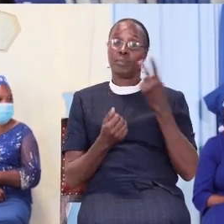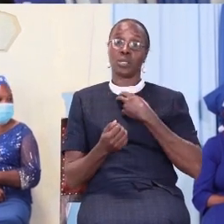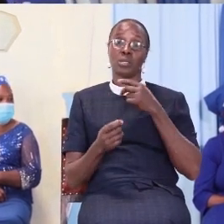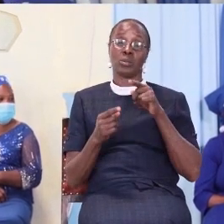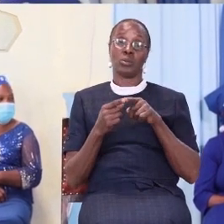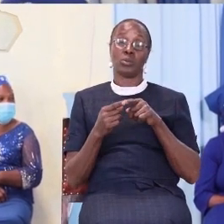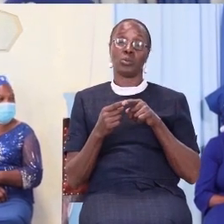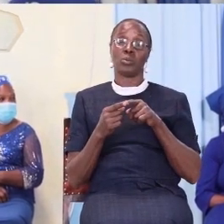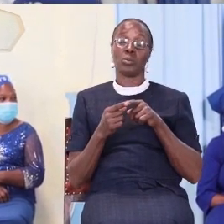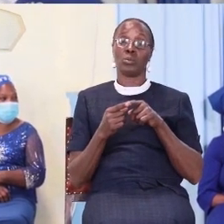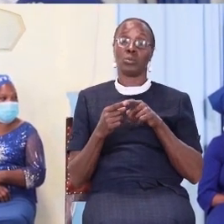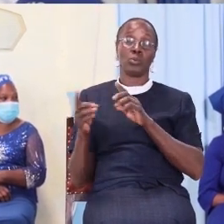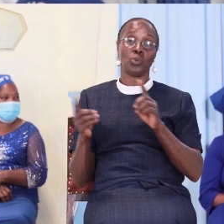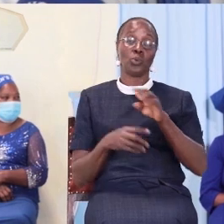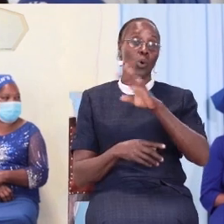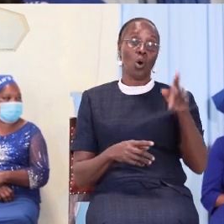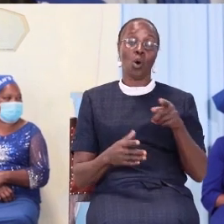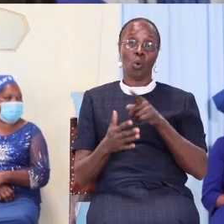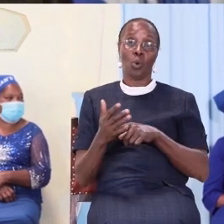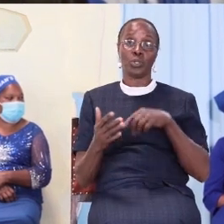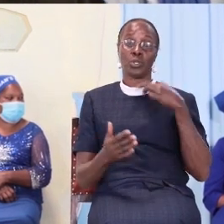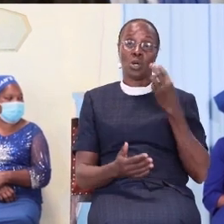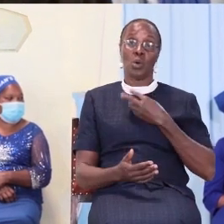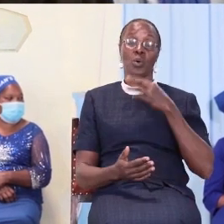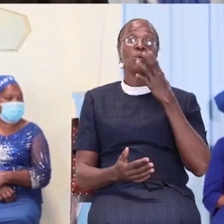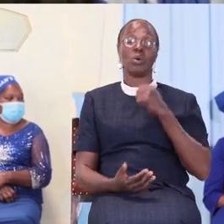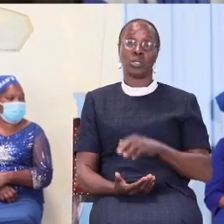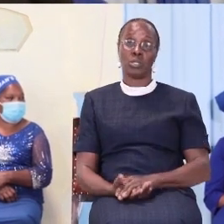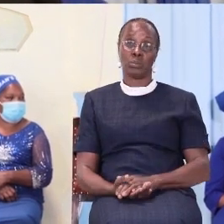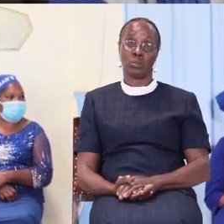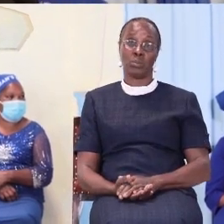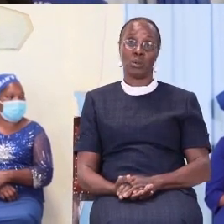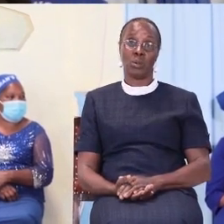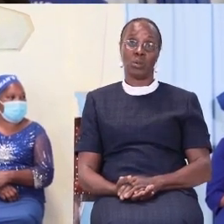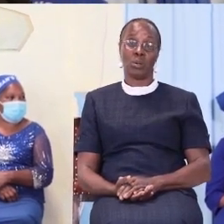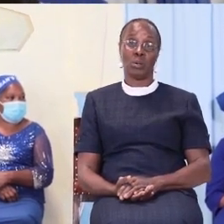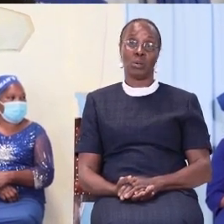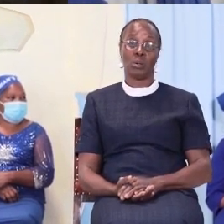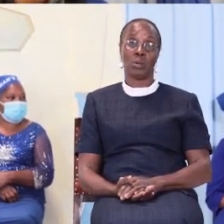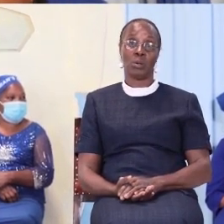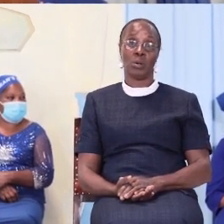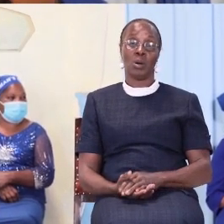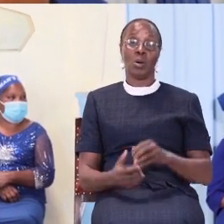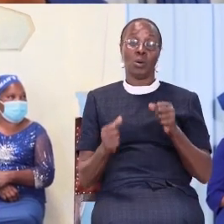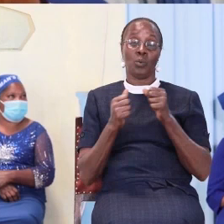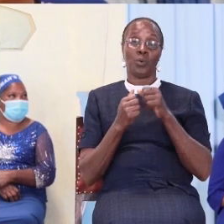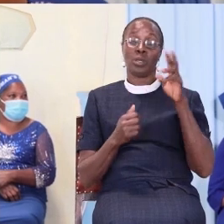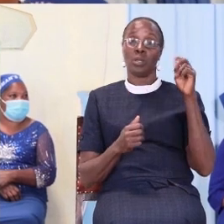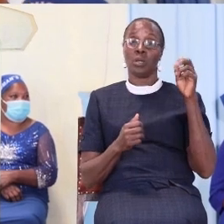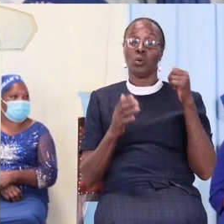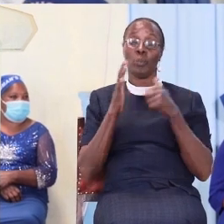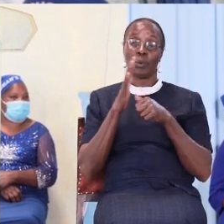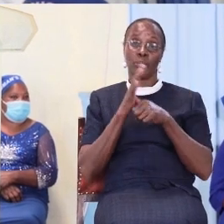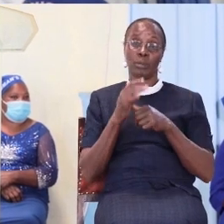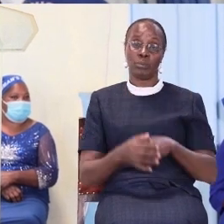without taking any glory, without being arrogant, without going out with